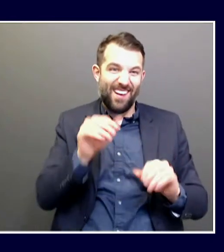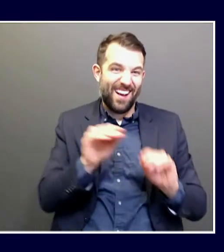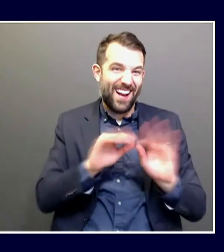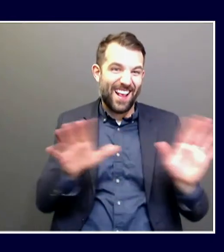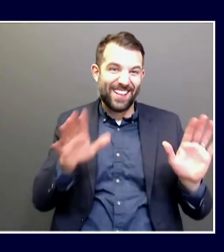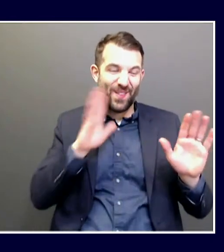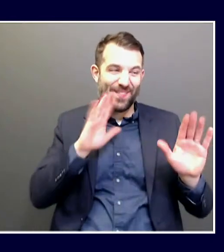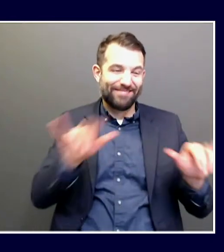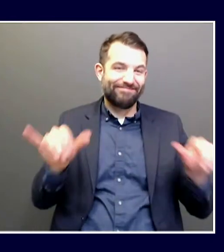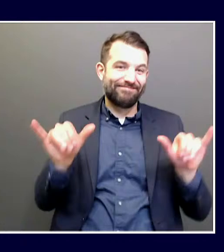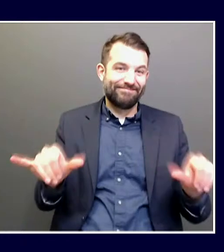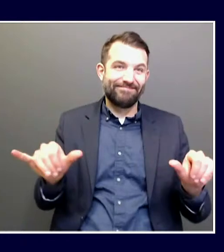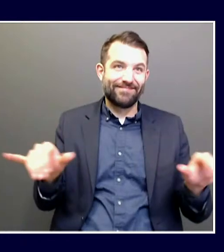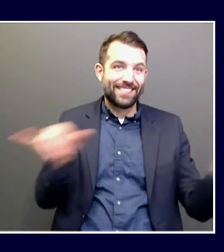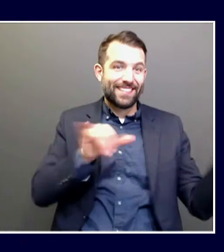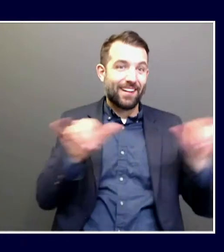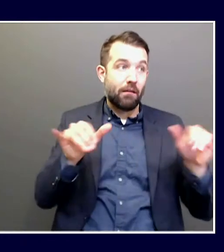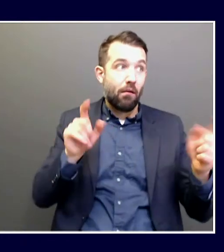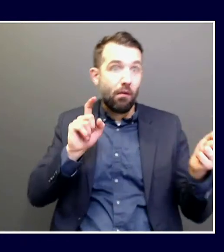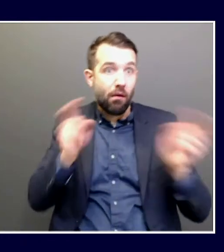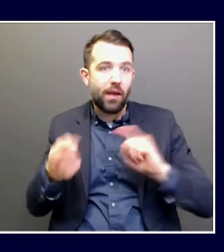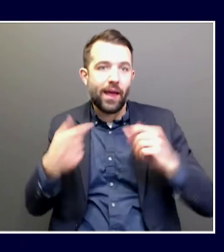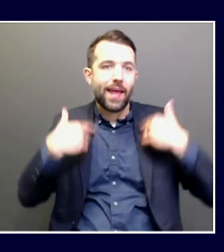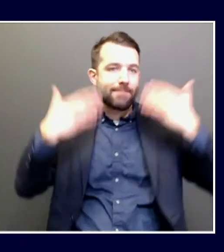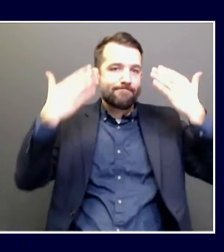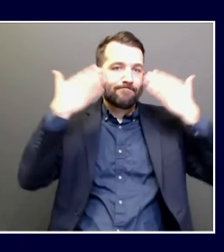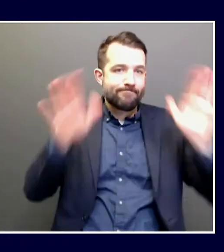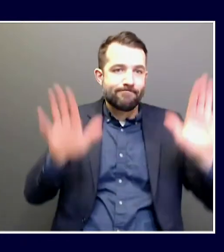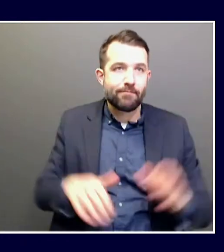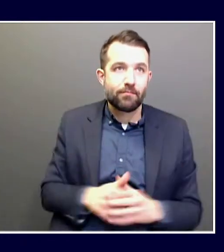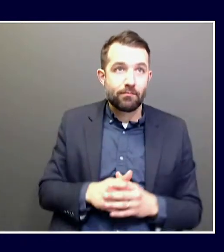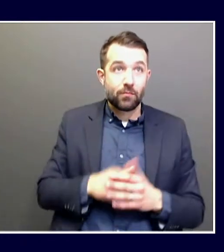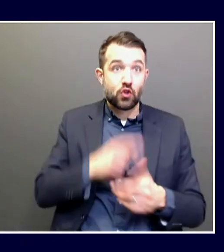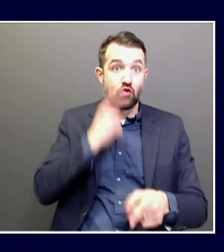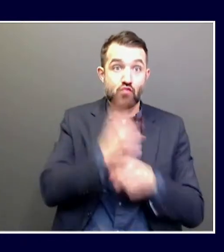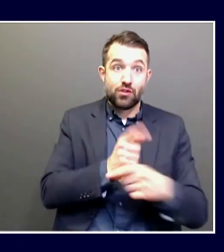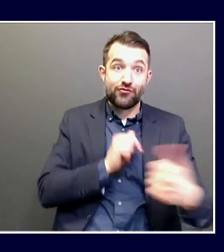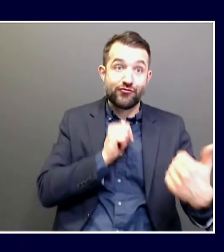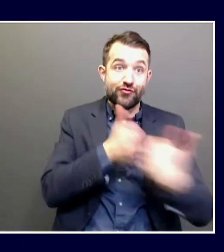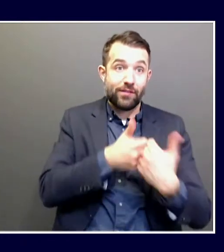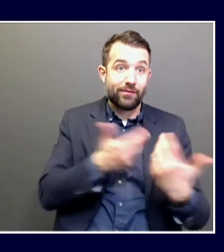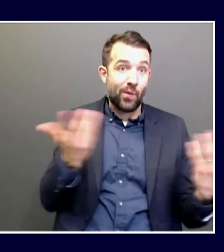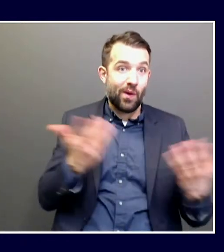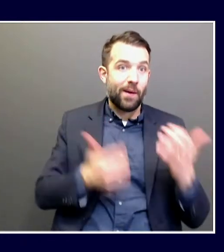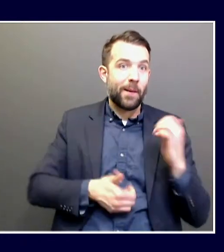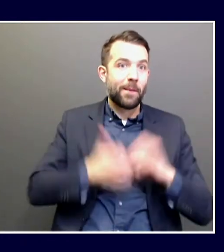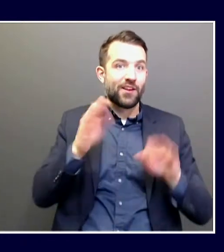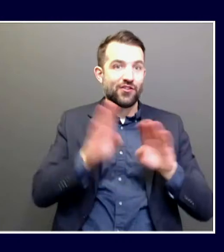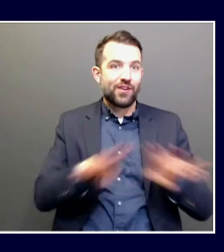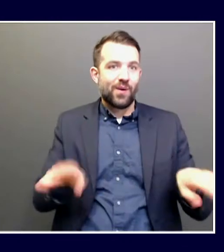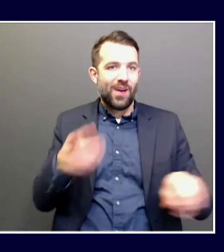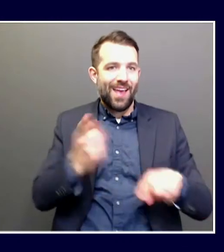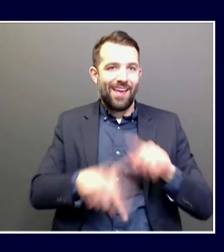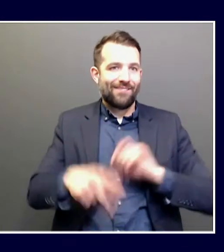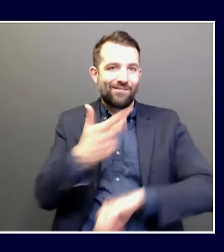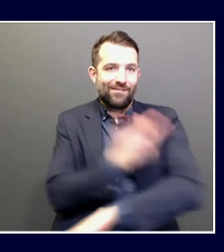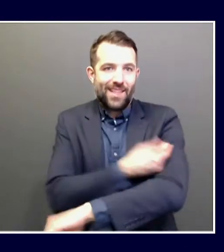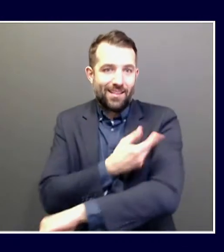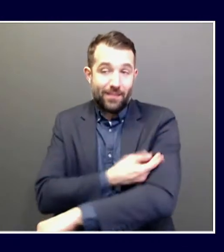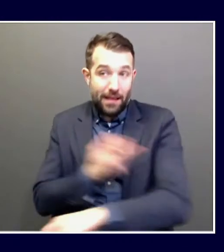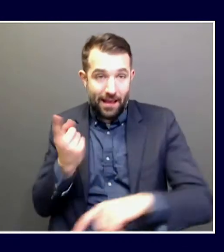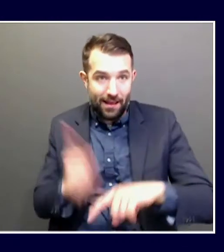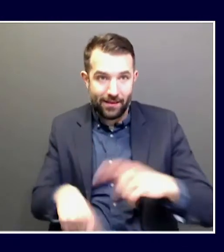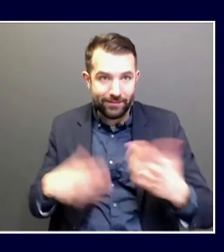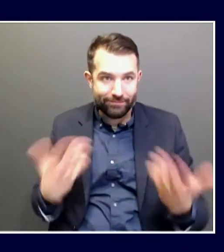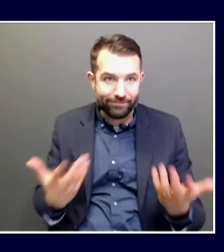you identified the two challenges. Many of those children are ineligible for vaccination, and a subset of them really do struggle with